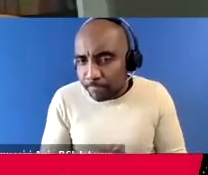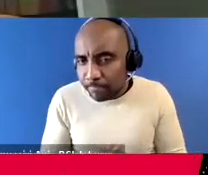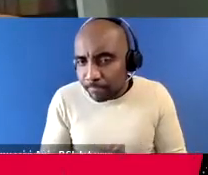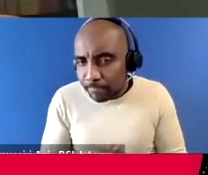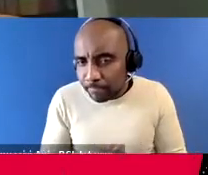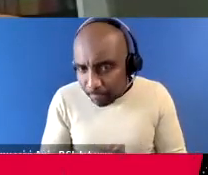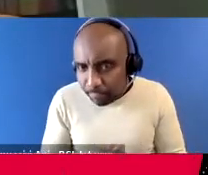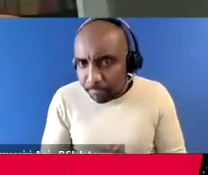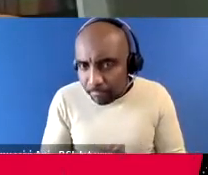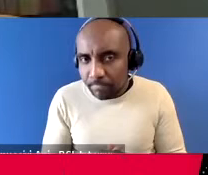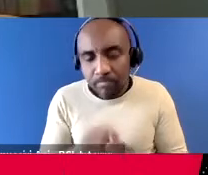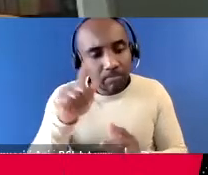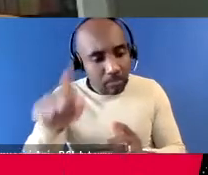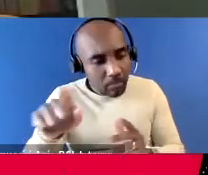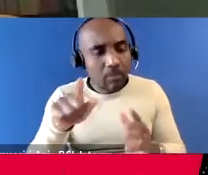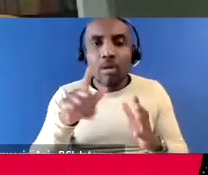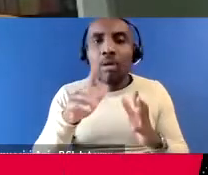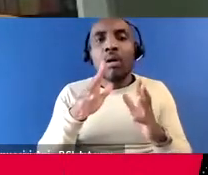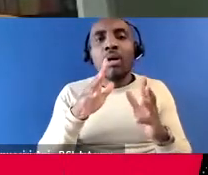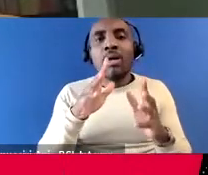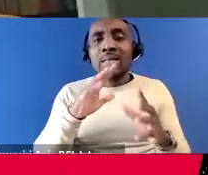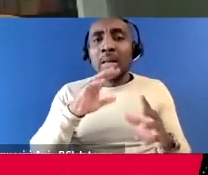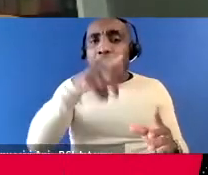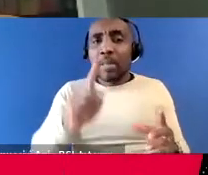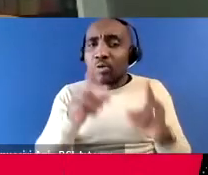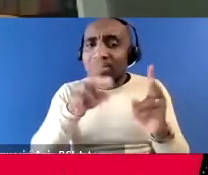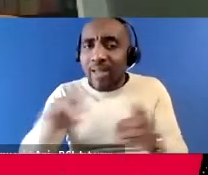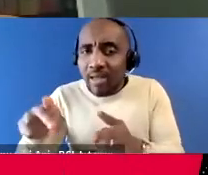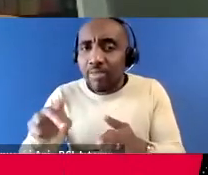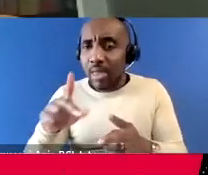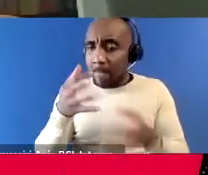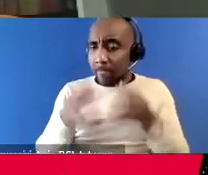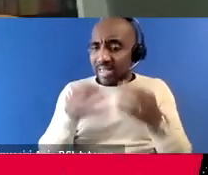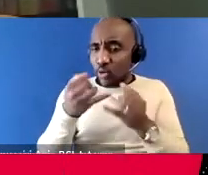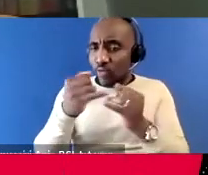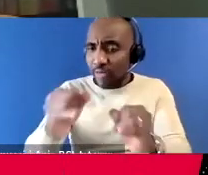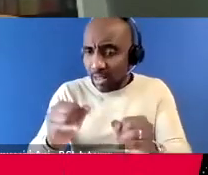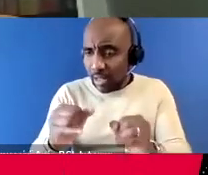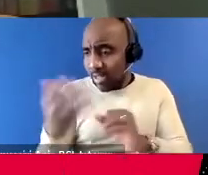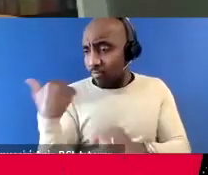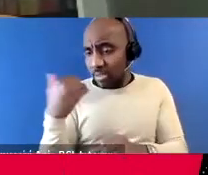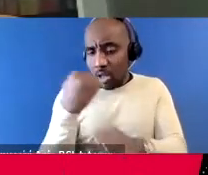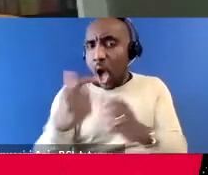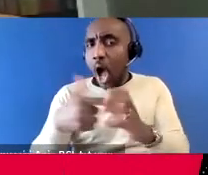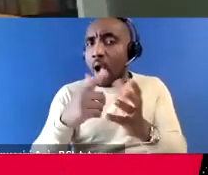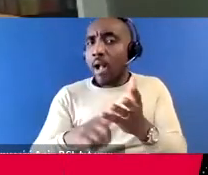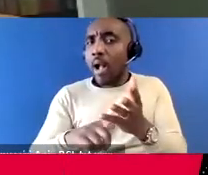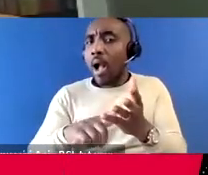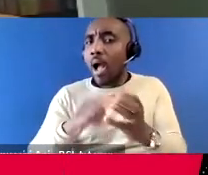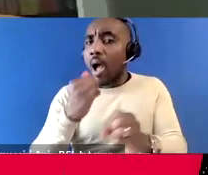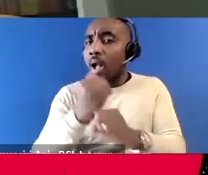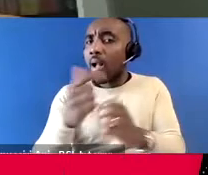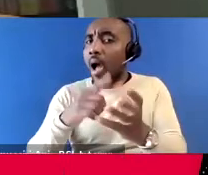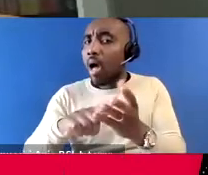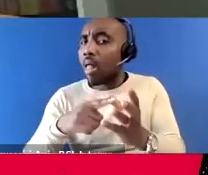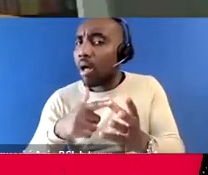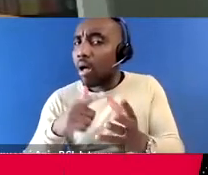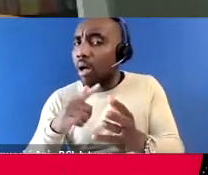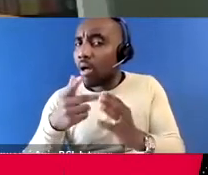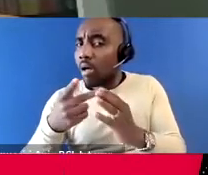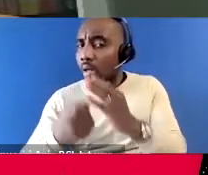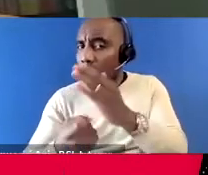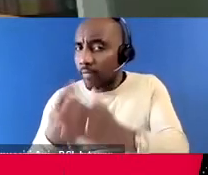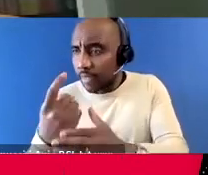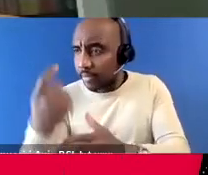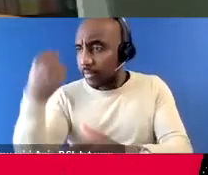in the deaths of civilians and in political failure. Most recently in the Gar operation, a complete mess up